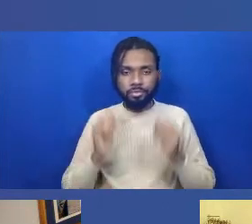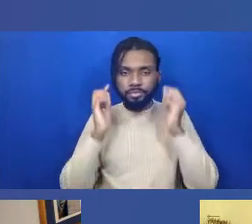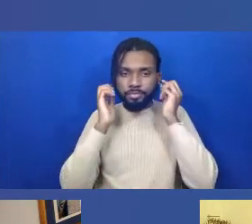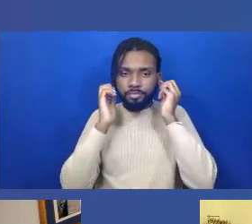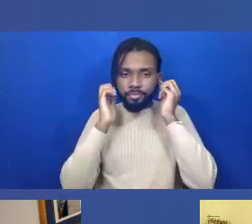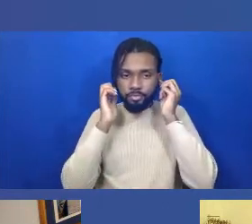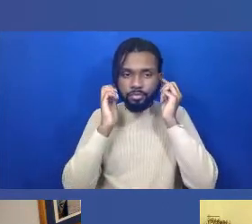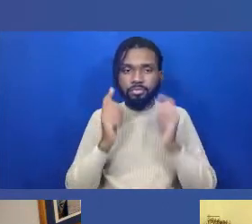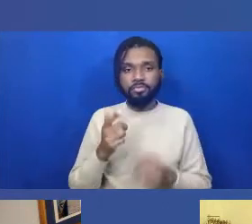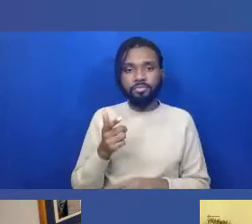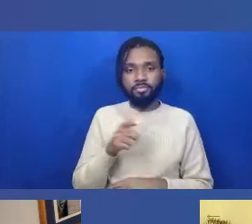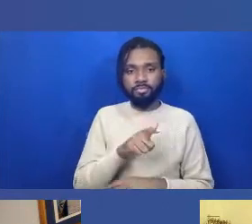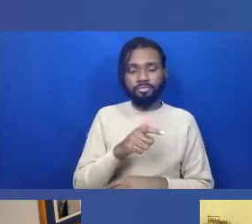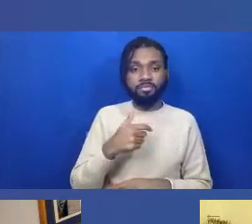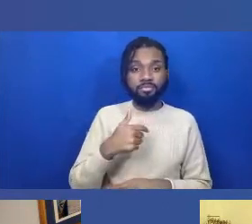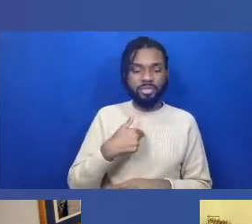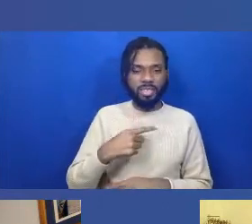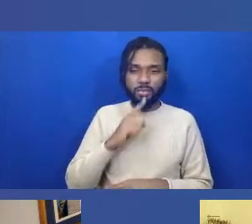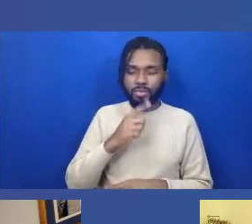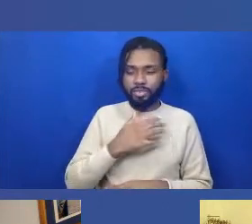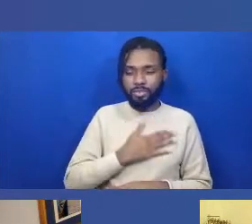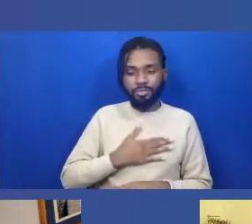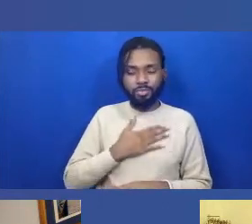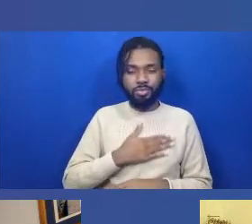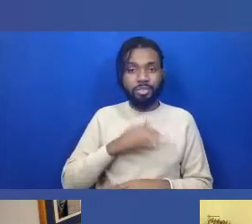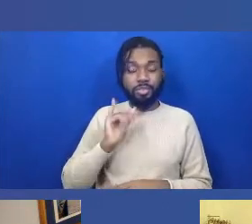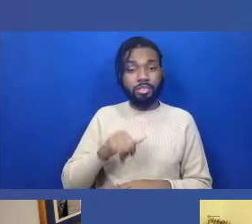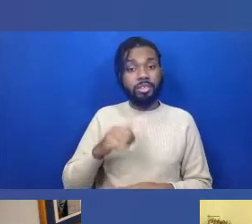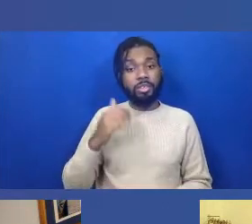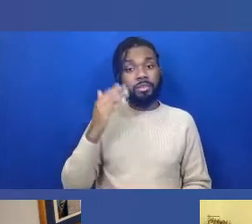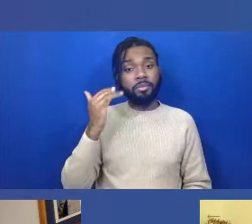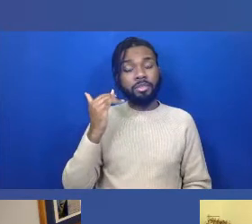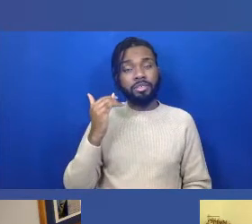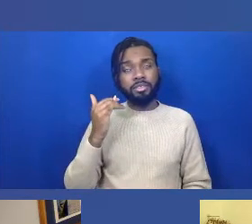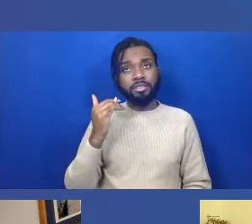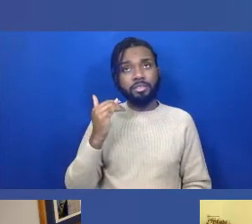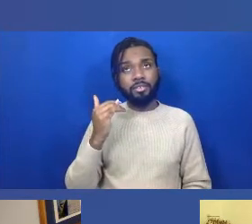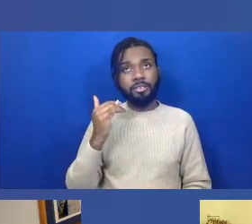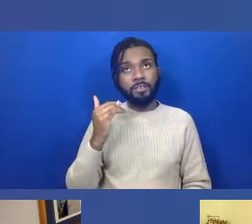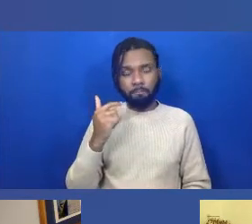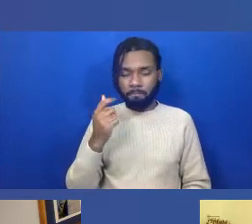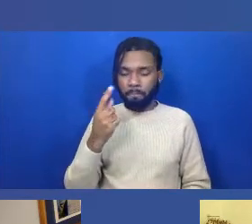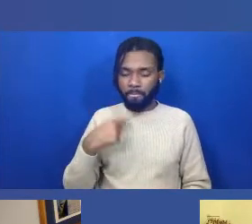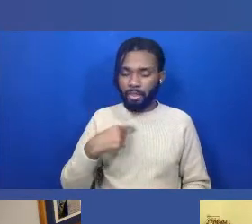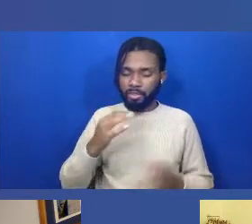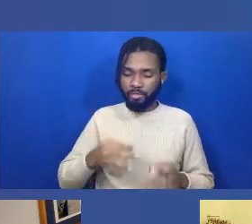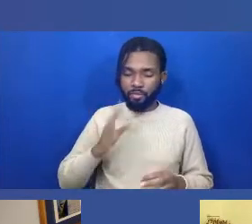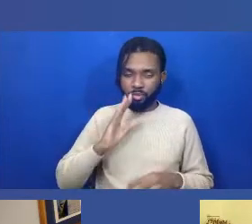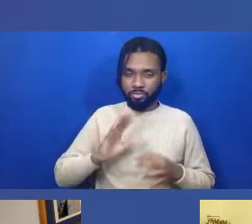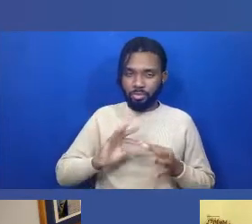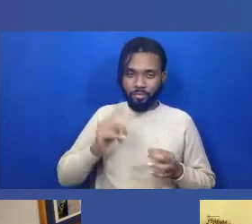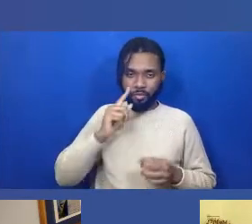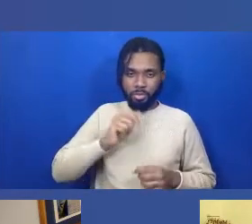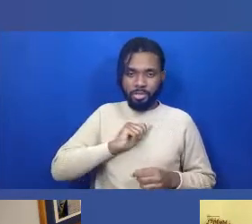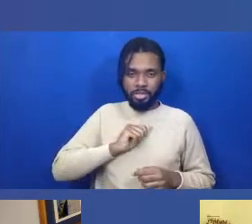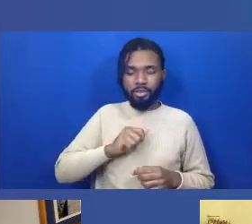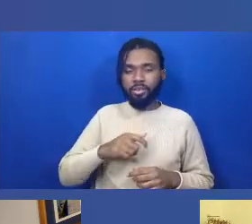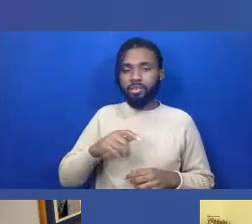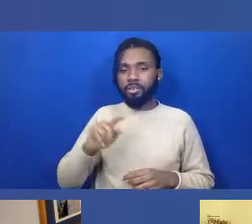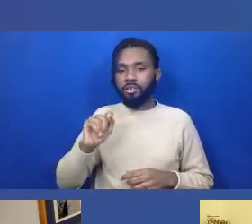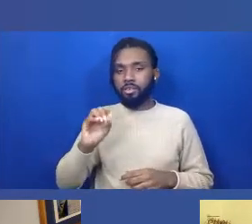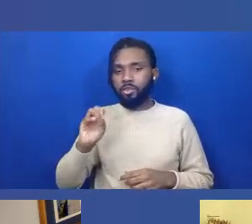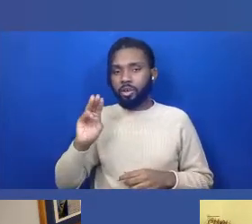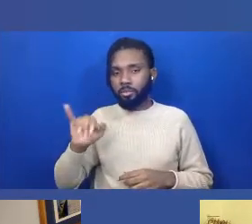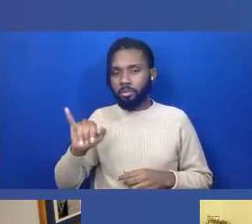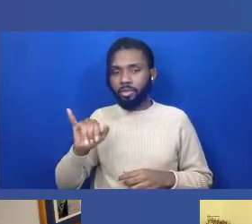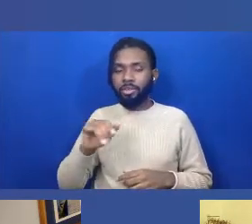appreciate that because I think that while like I'll definitely speak for myself, and I'm sure and Tommy and Brooke are going to speak to this in a